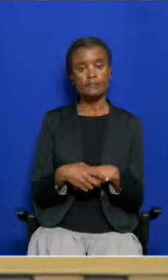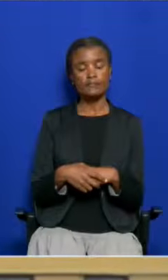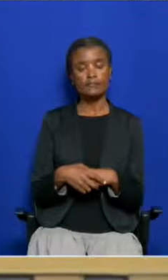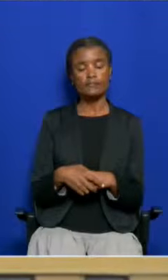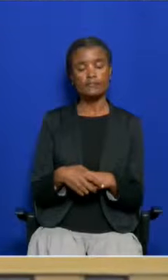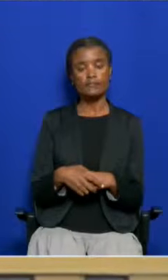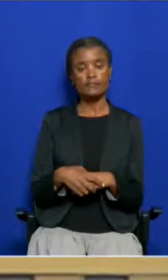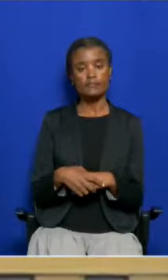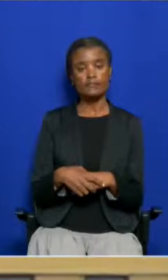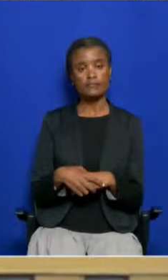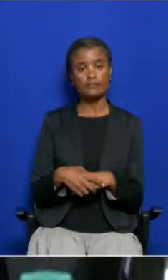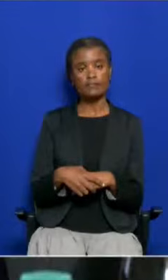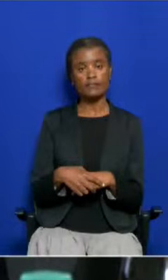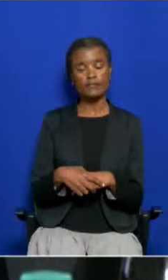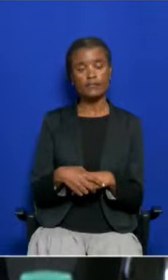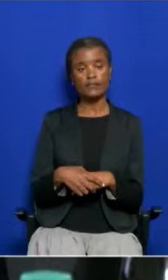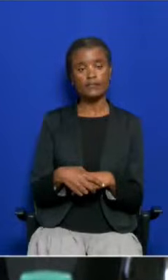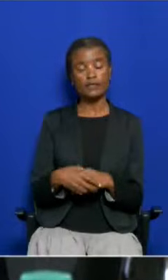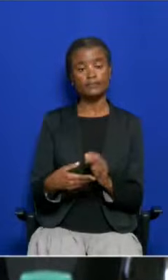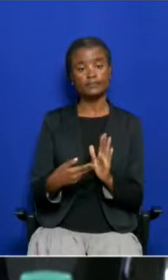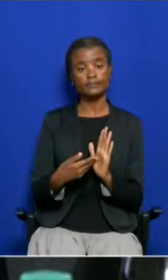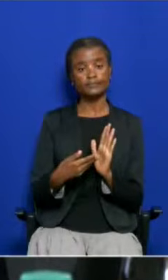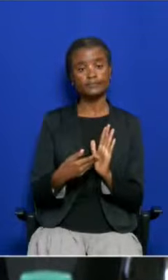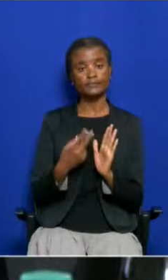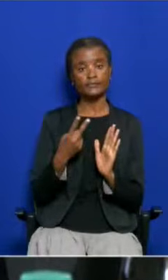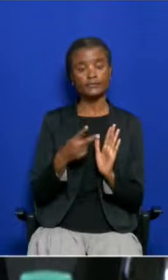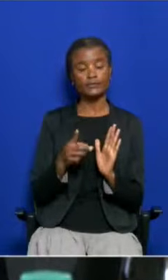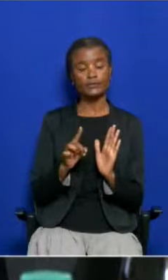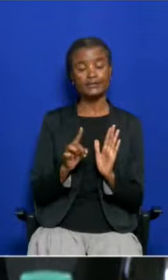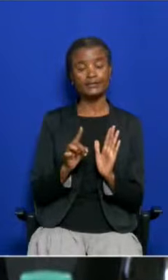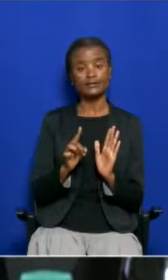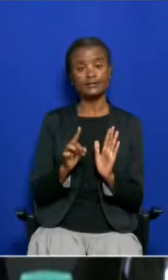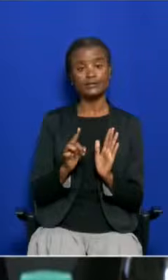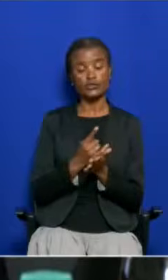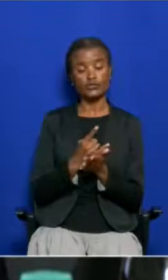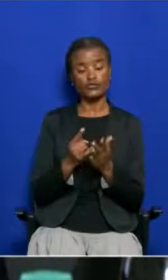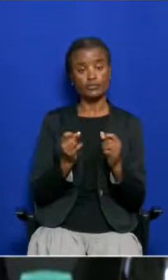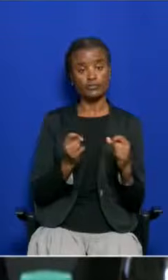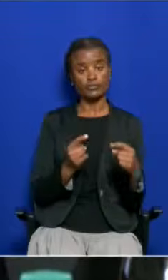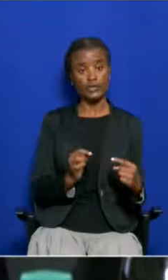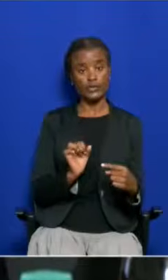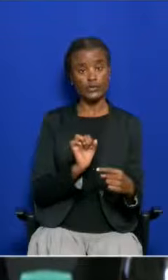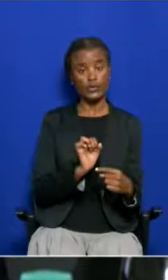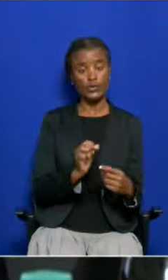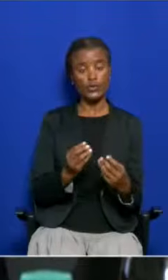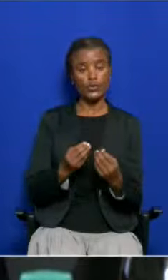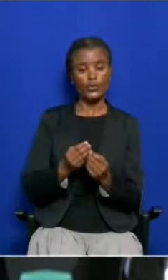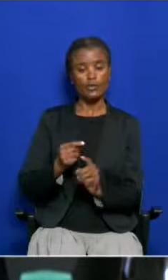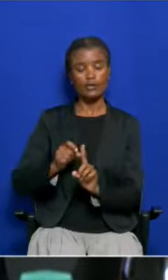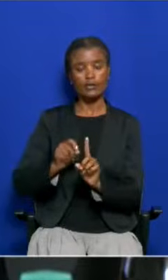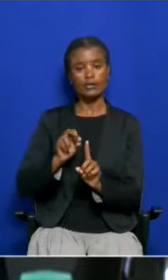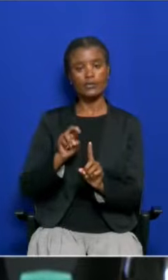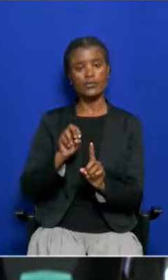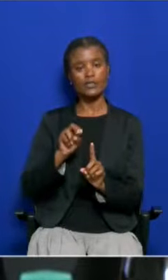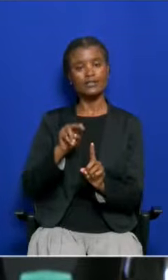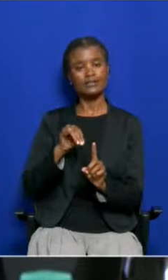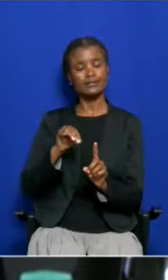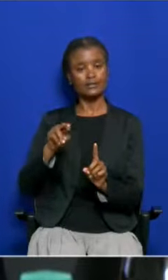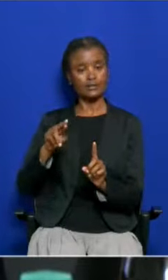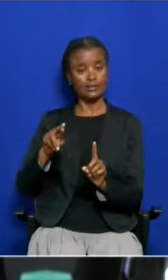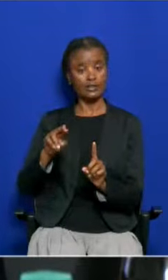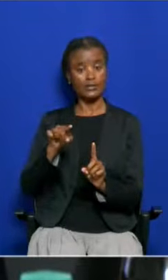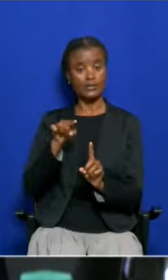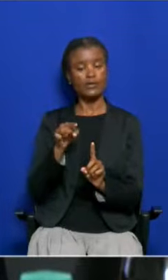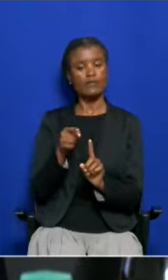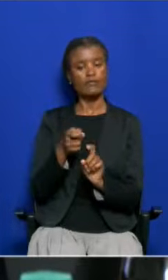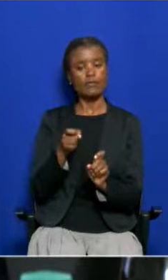there you'll see your chats with someone called Renier from Waterworld Boat, and I understand it's not just boats, it's